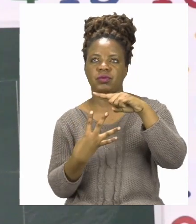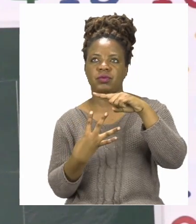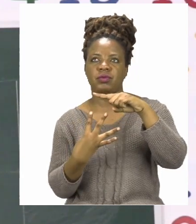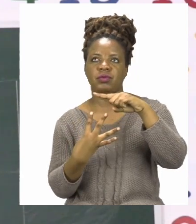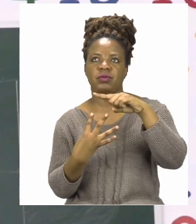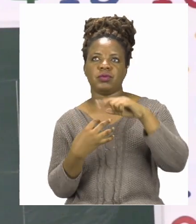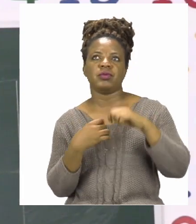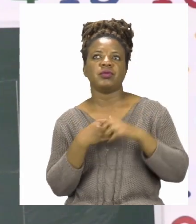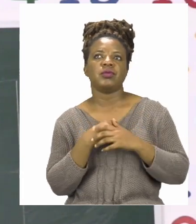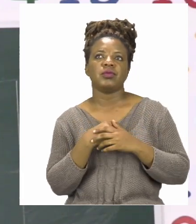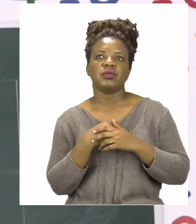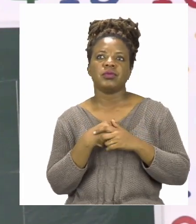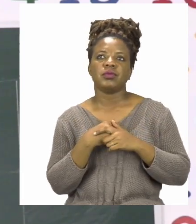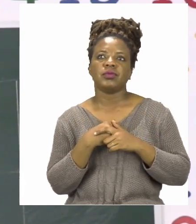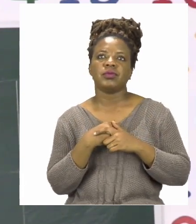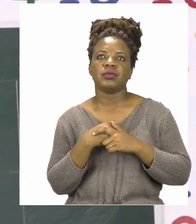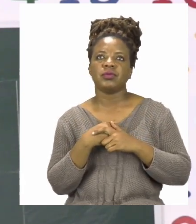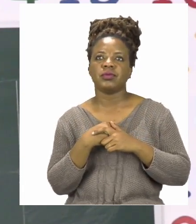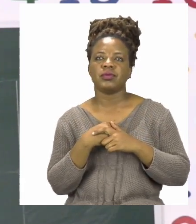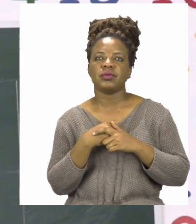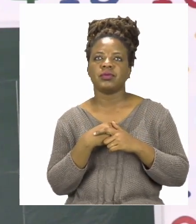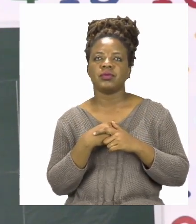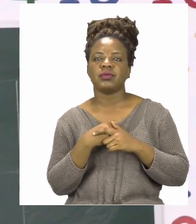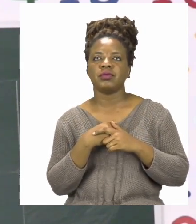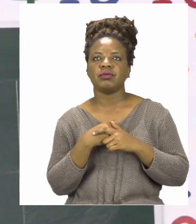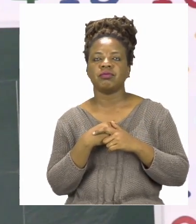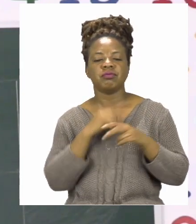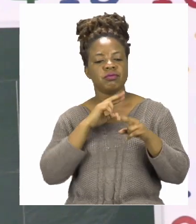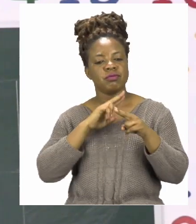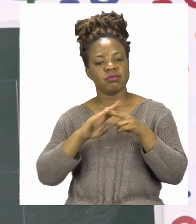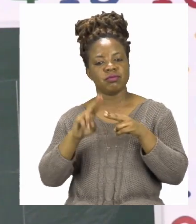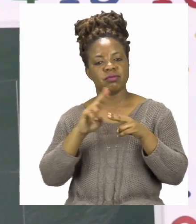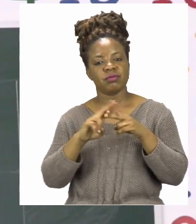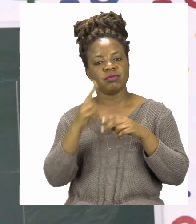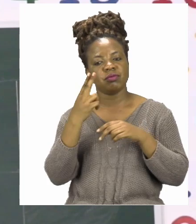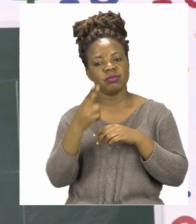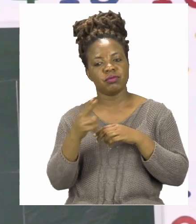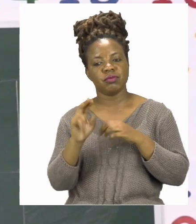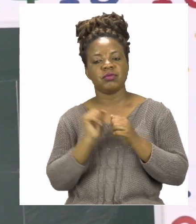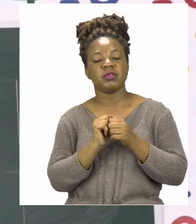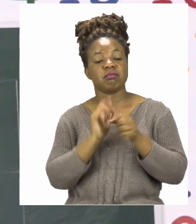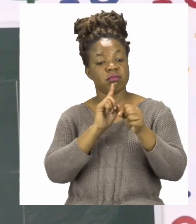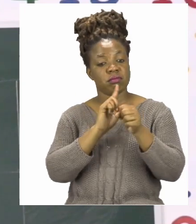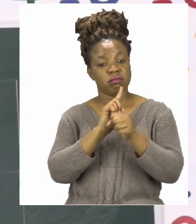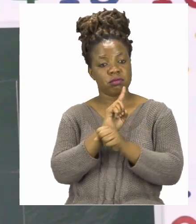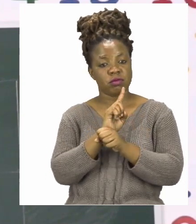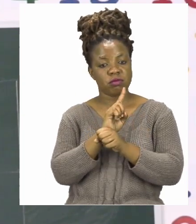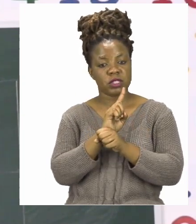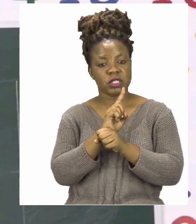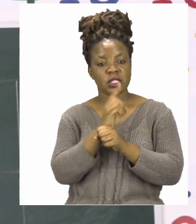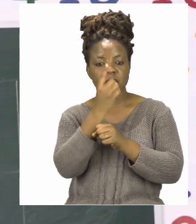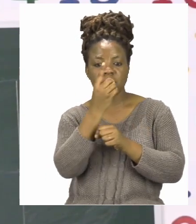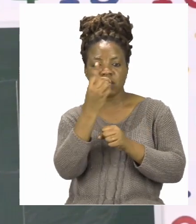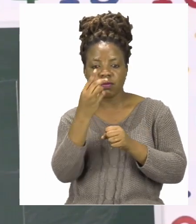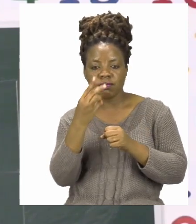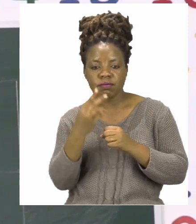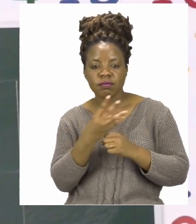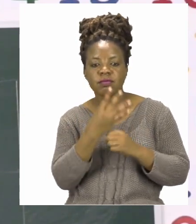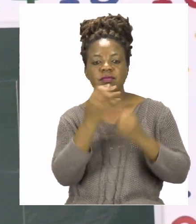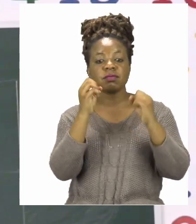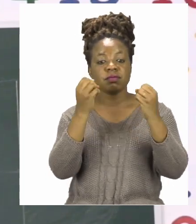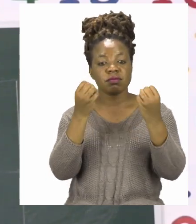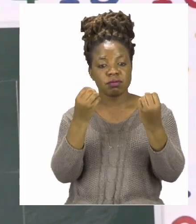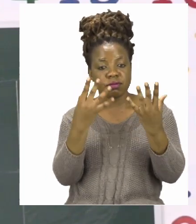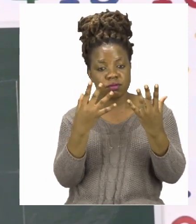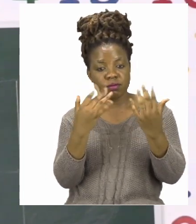2 quarters. So take your time. The first thing you need to do is count how many pieces there are in the model, and you